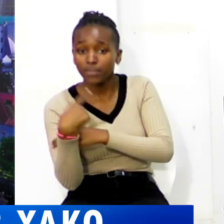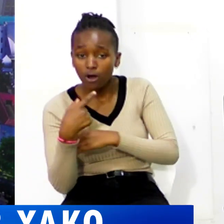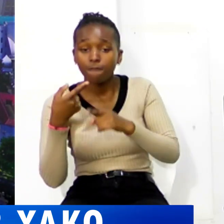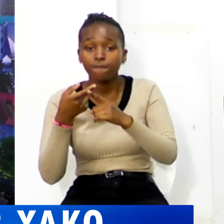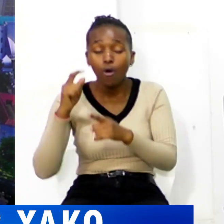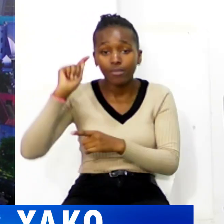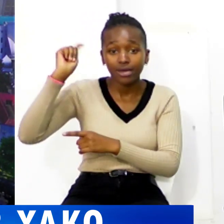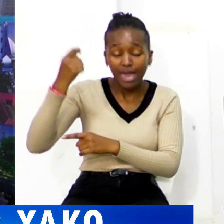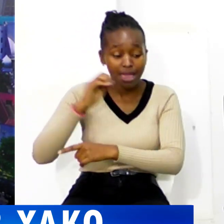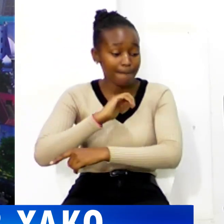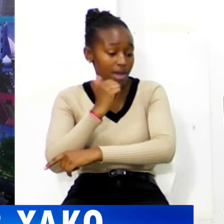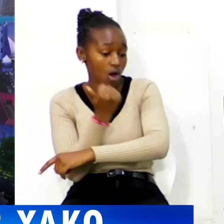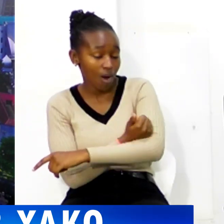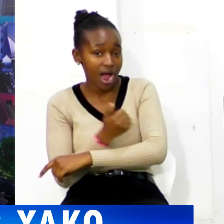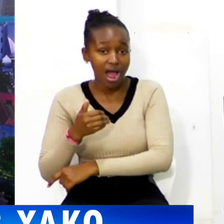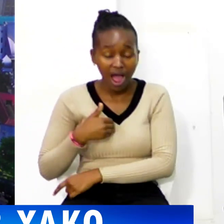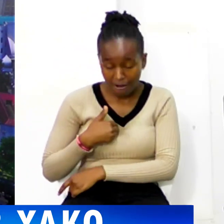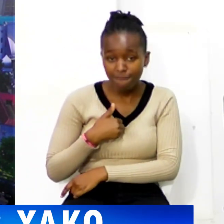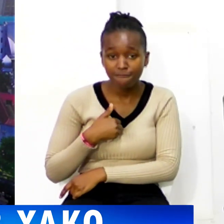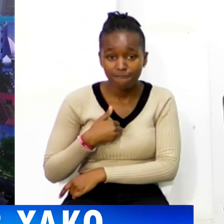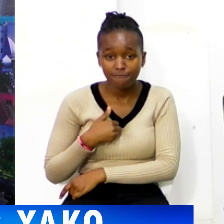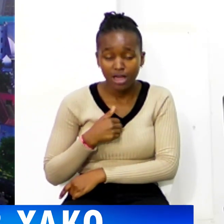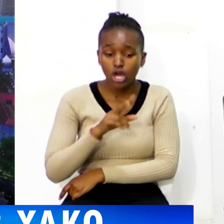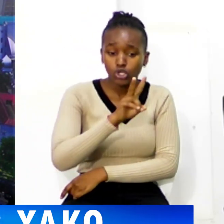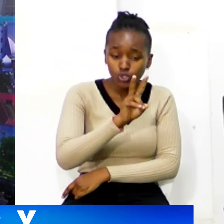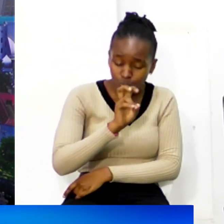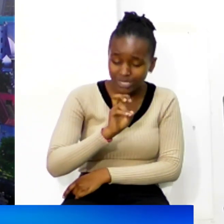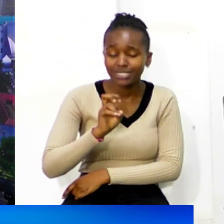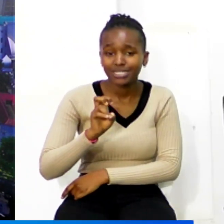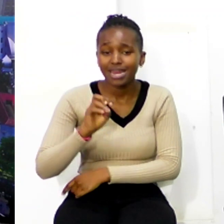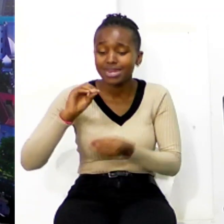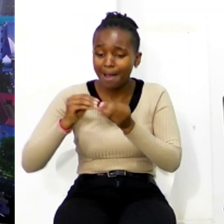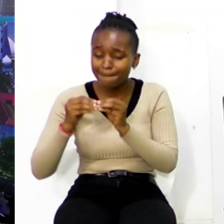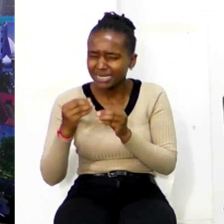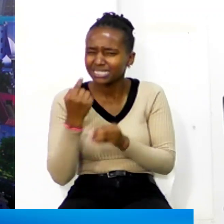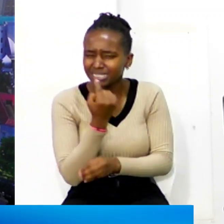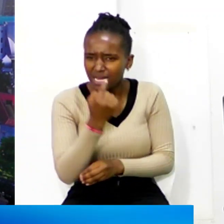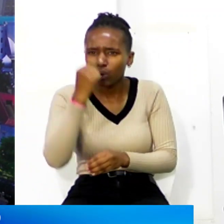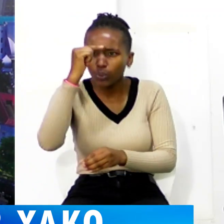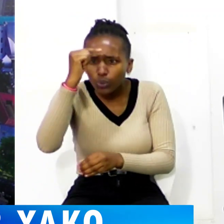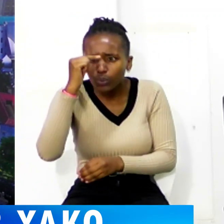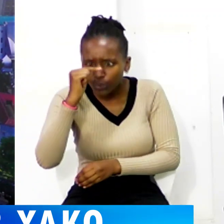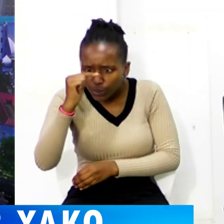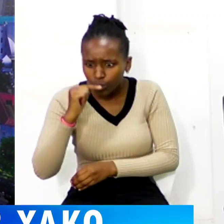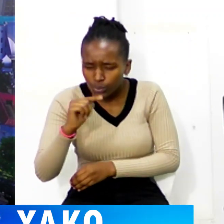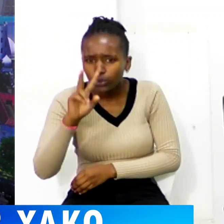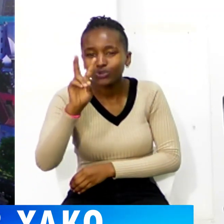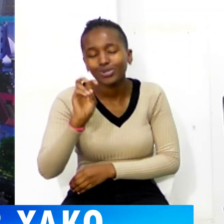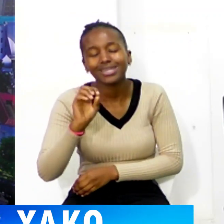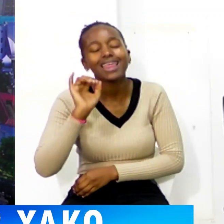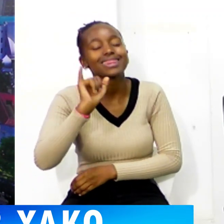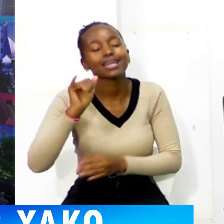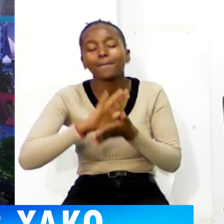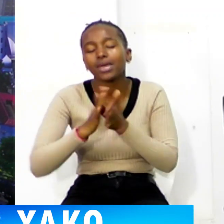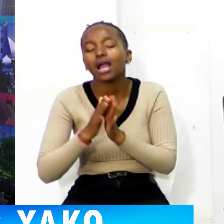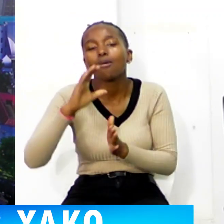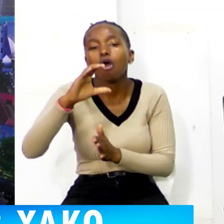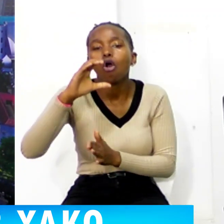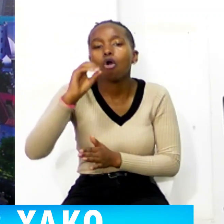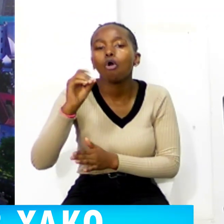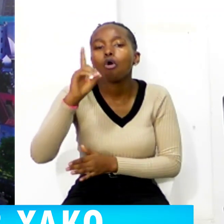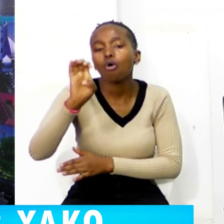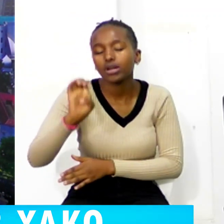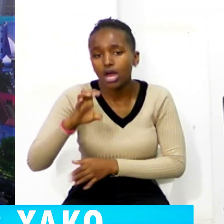giving you two long numbers, 20 digits each, and you have wondered what this number is, that is the code. Please go to your